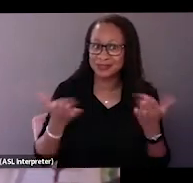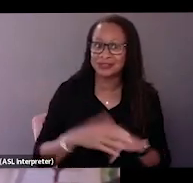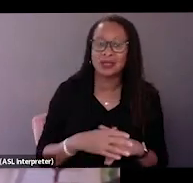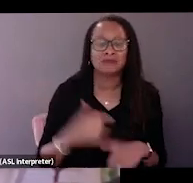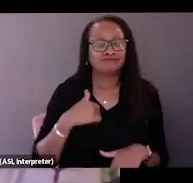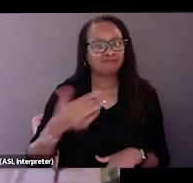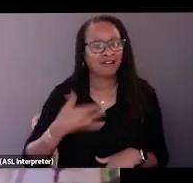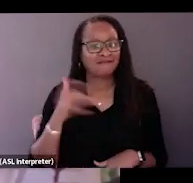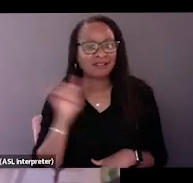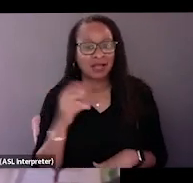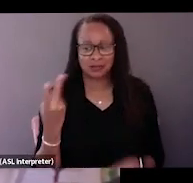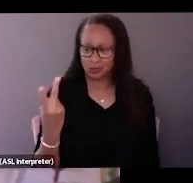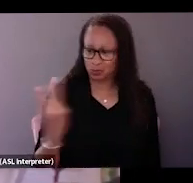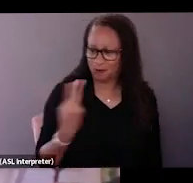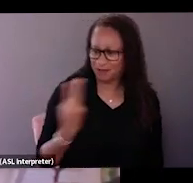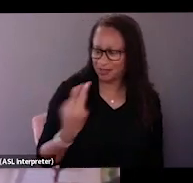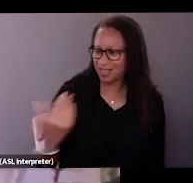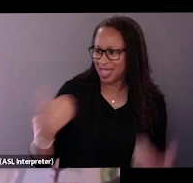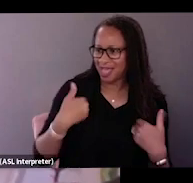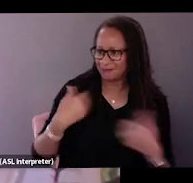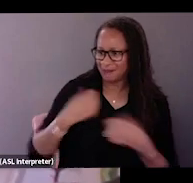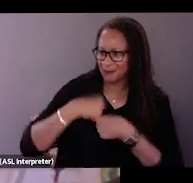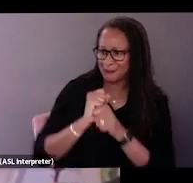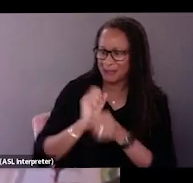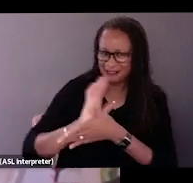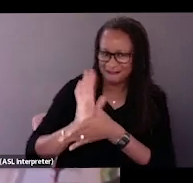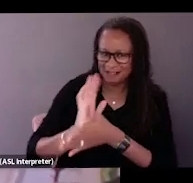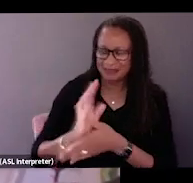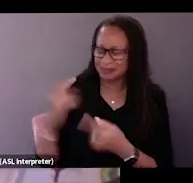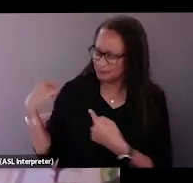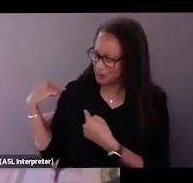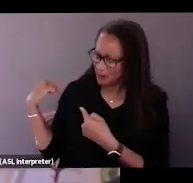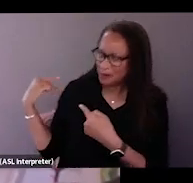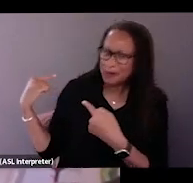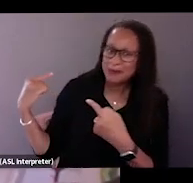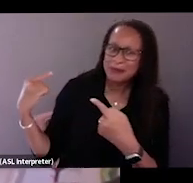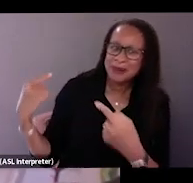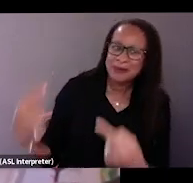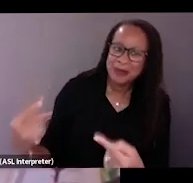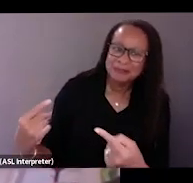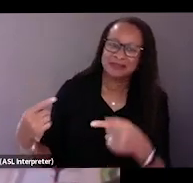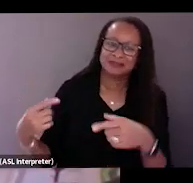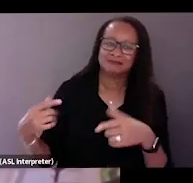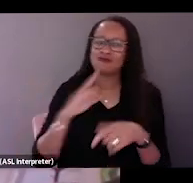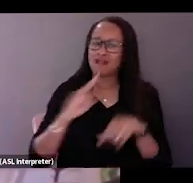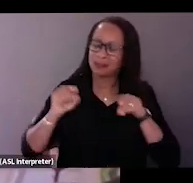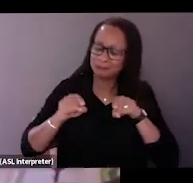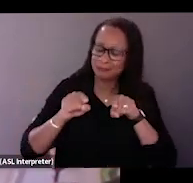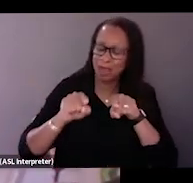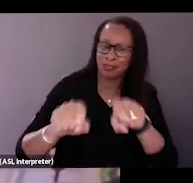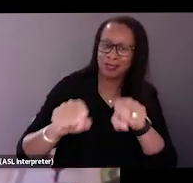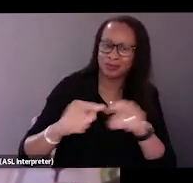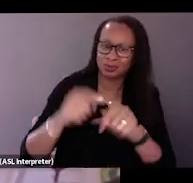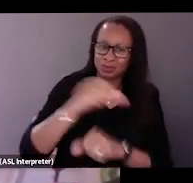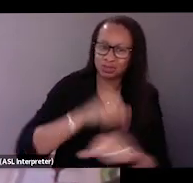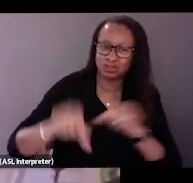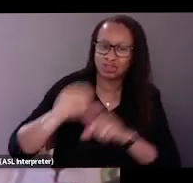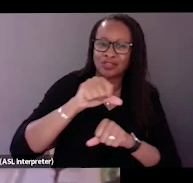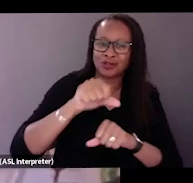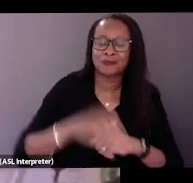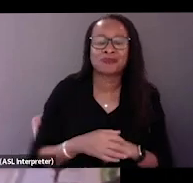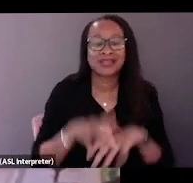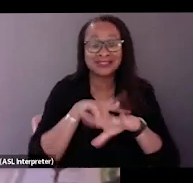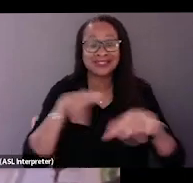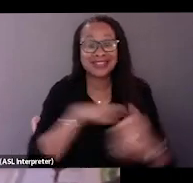like you and I have been making films that kind of have run a very parallel path at the